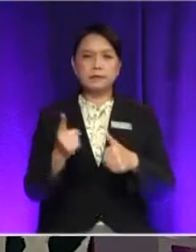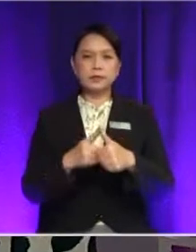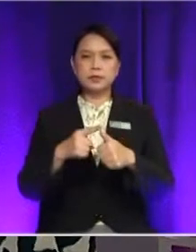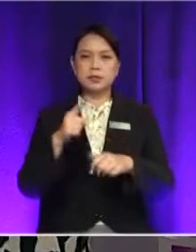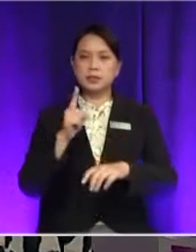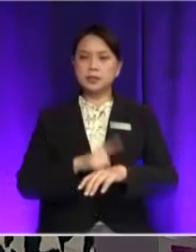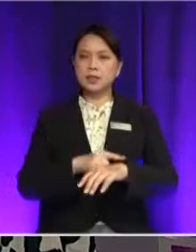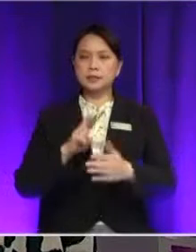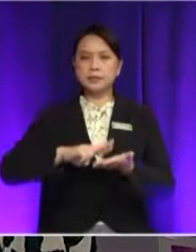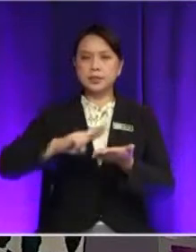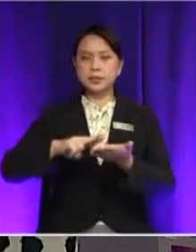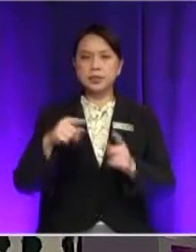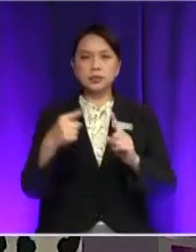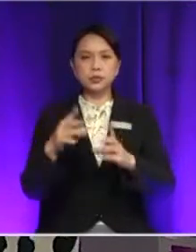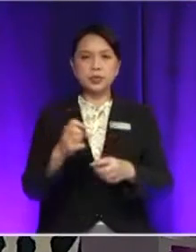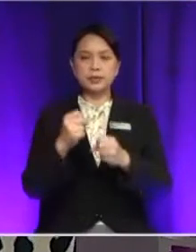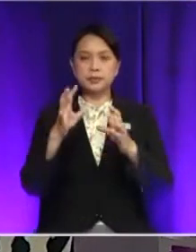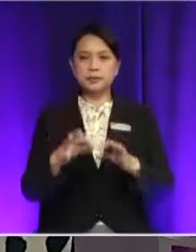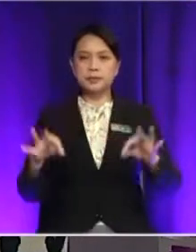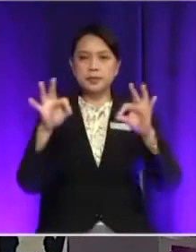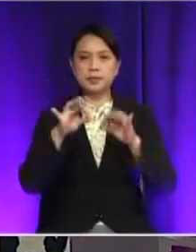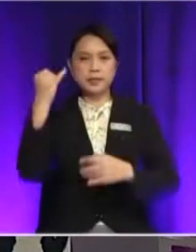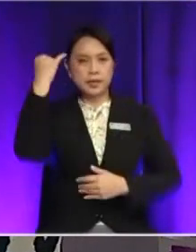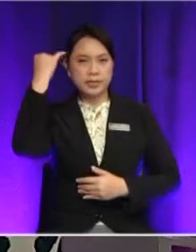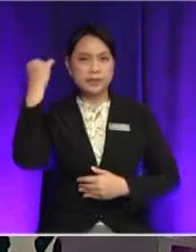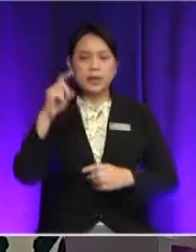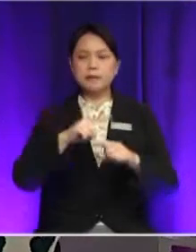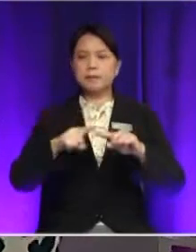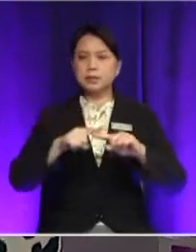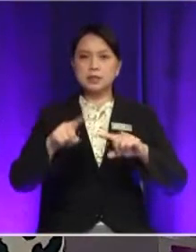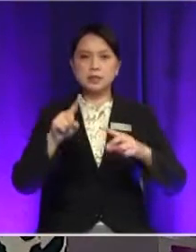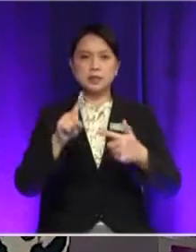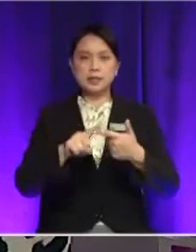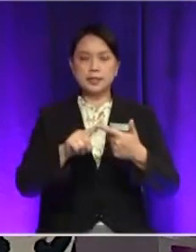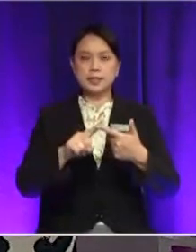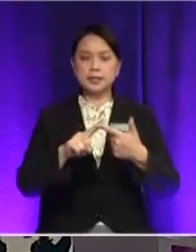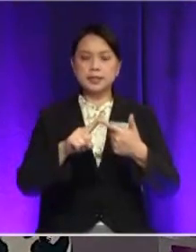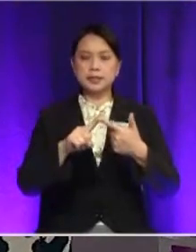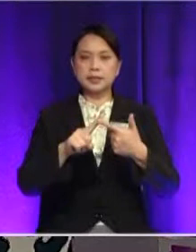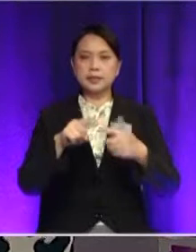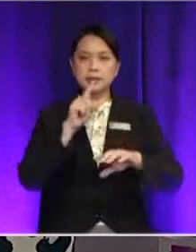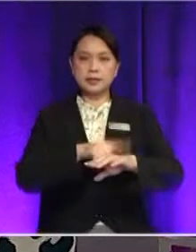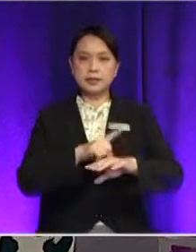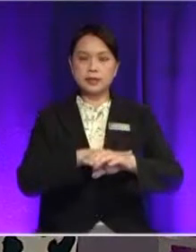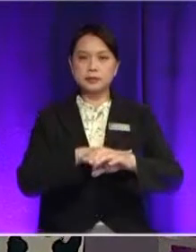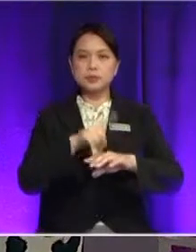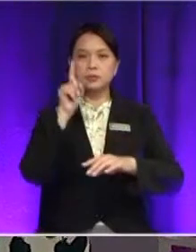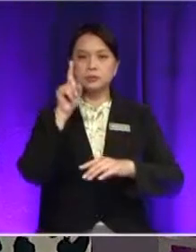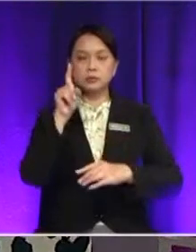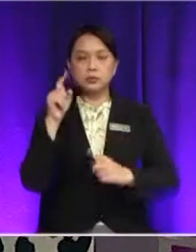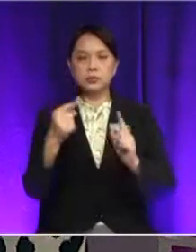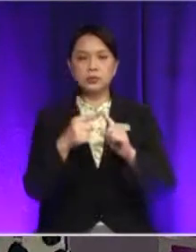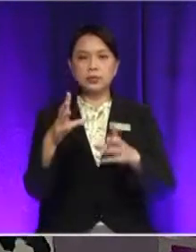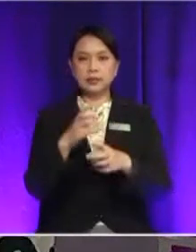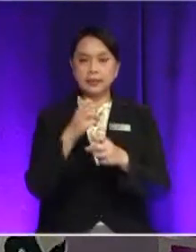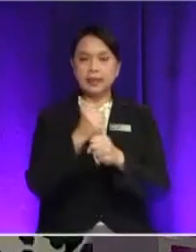the main idea. And the second time reading, Shafiqah, is for them to identify the subject, whether it's singular, plural, or tenses,